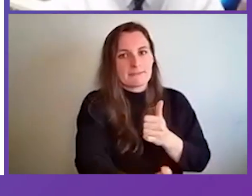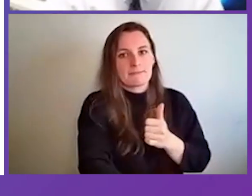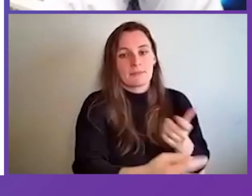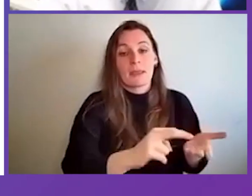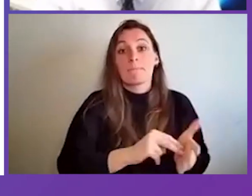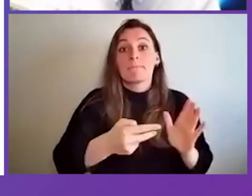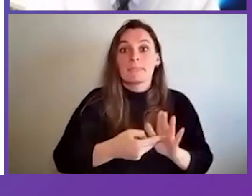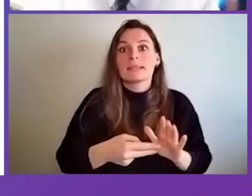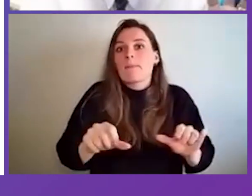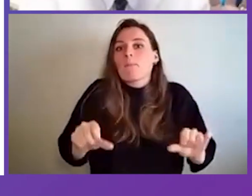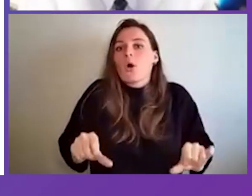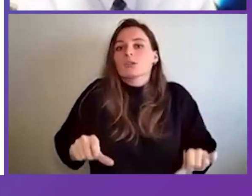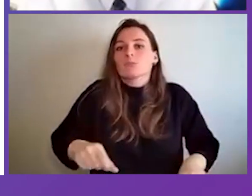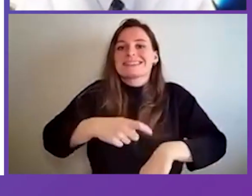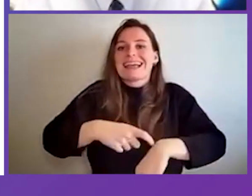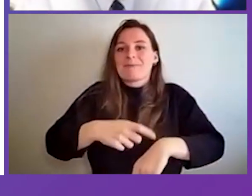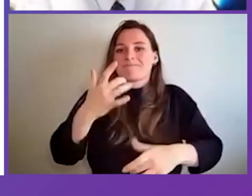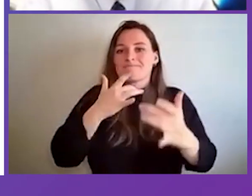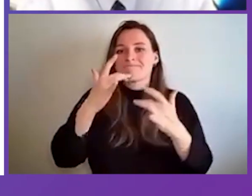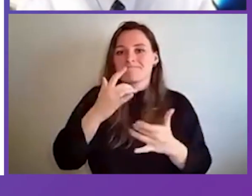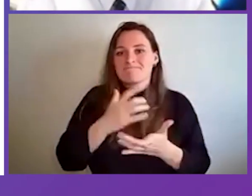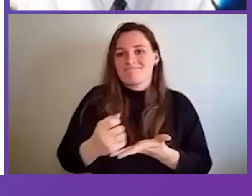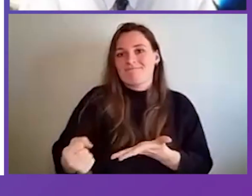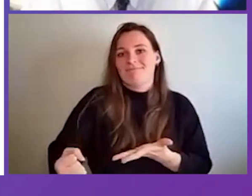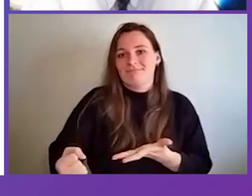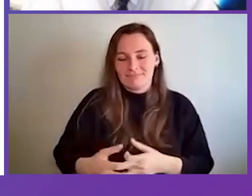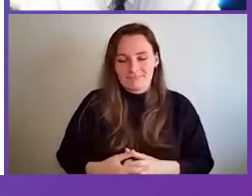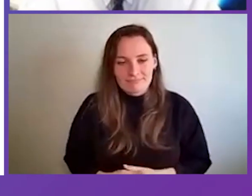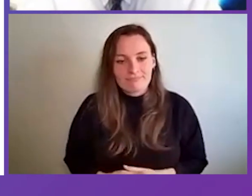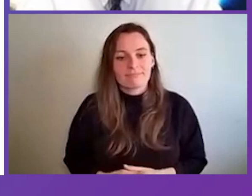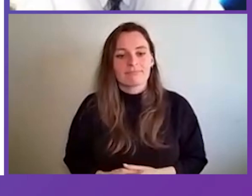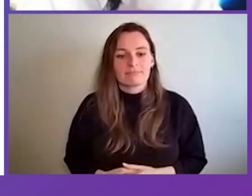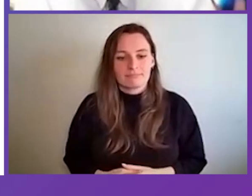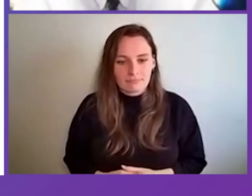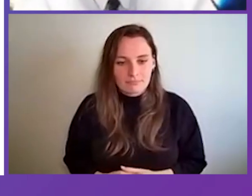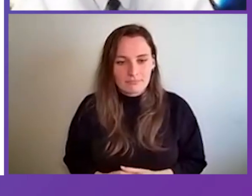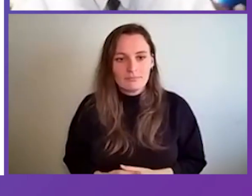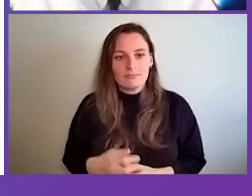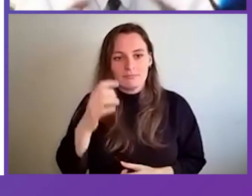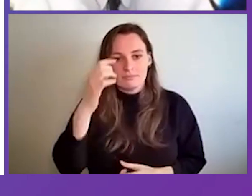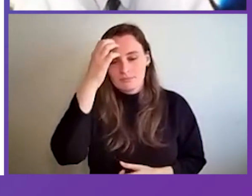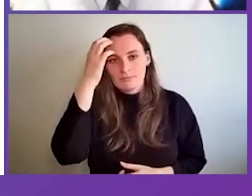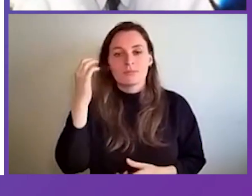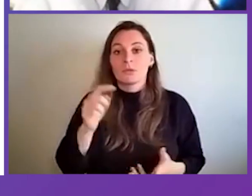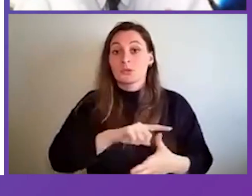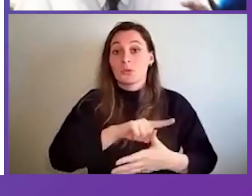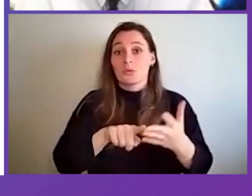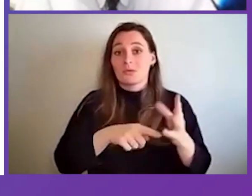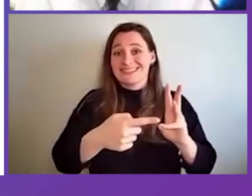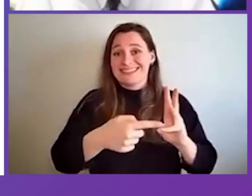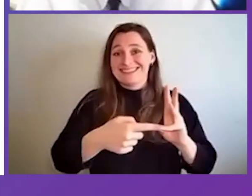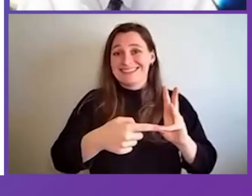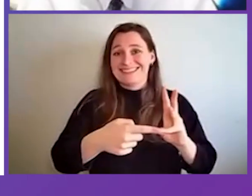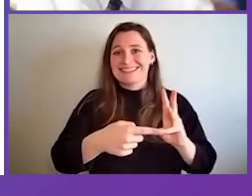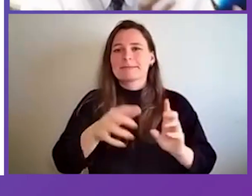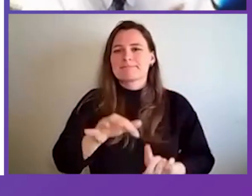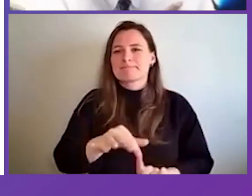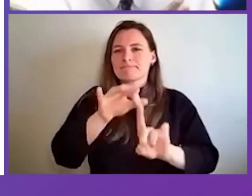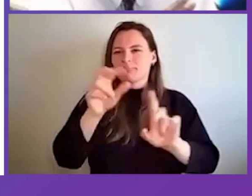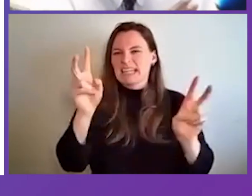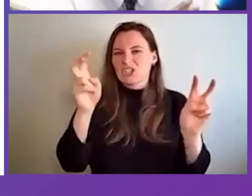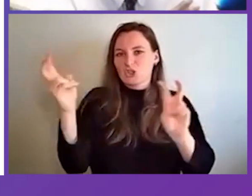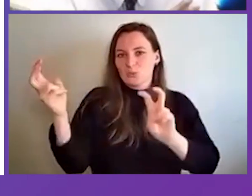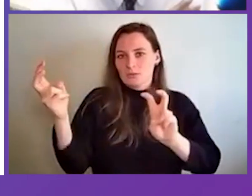potentially puts time pressure on what's happening. So these are the 6 kind of key issues that we started out with that other people